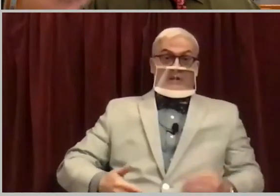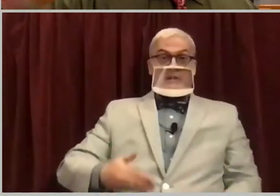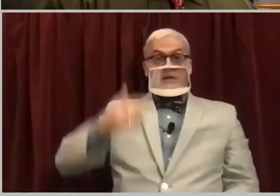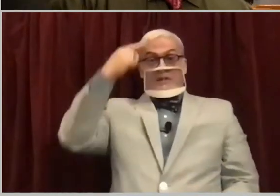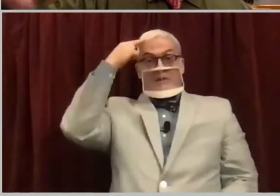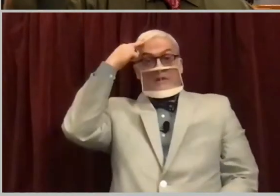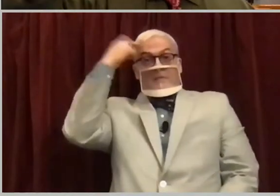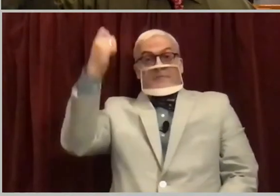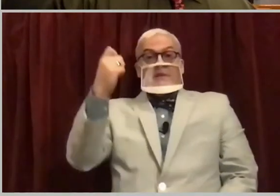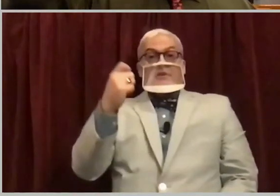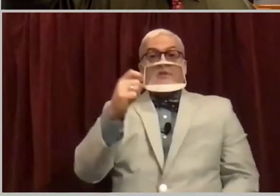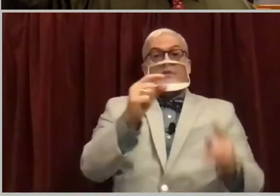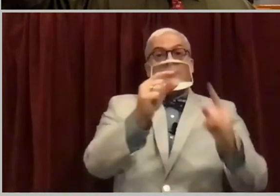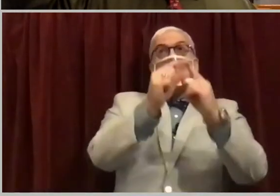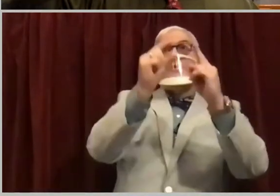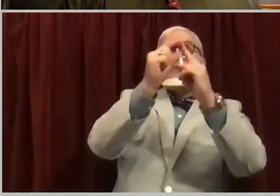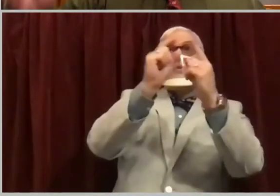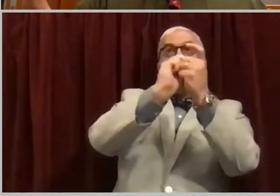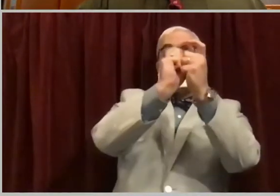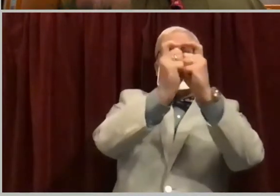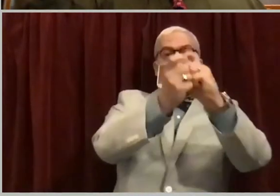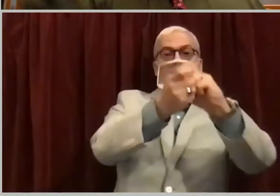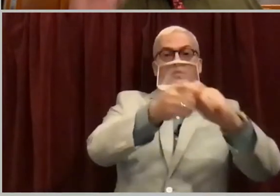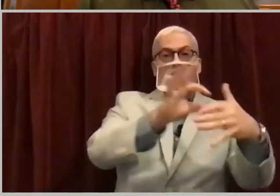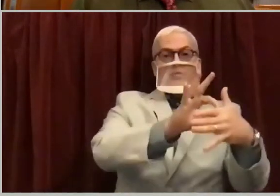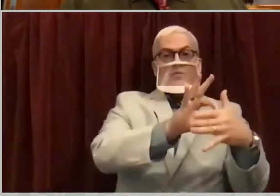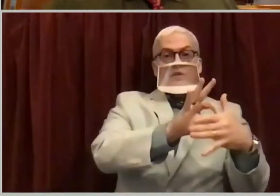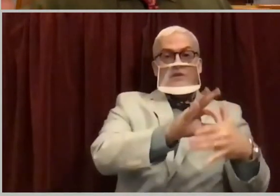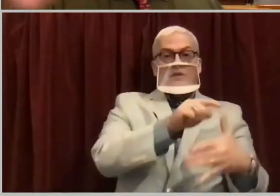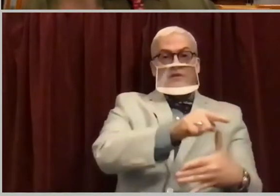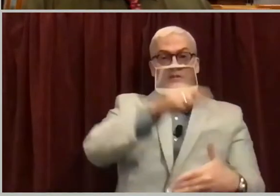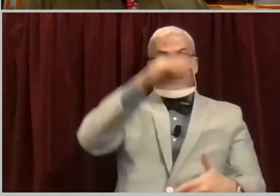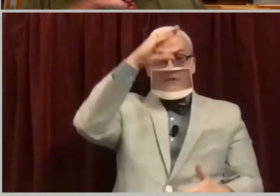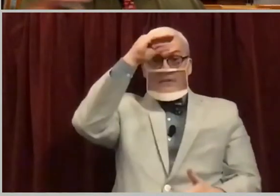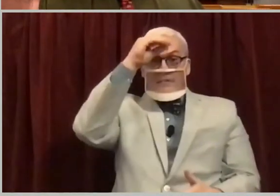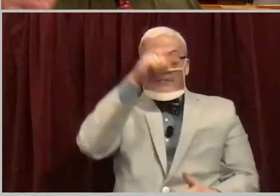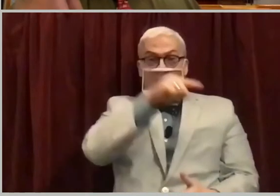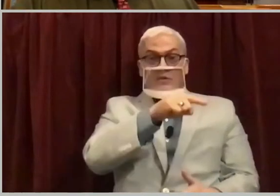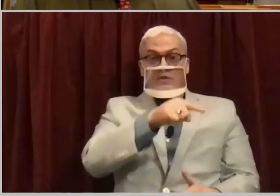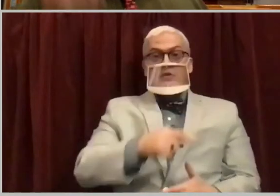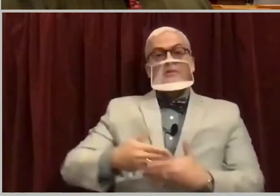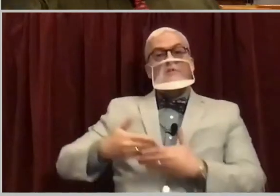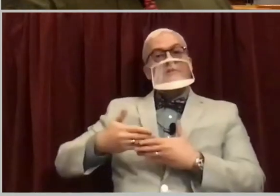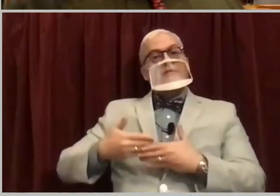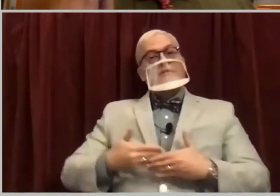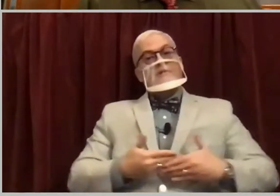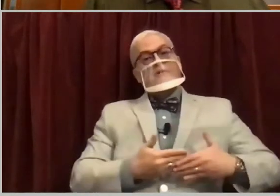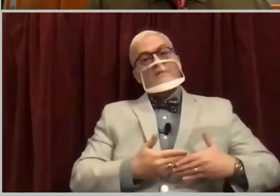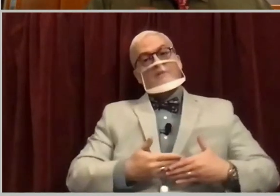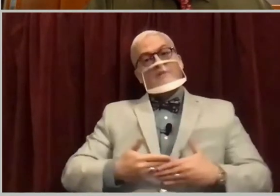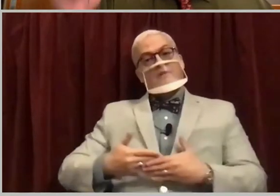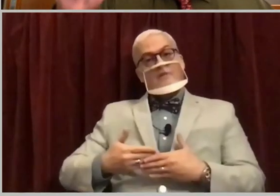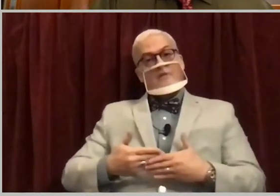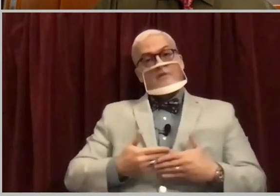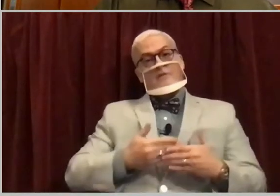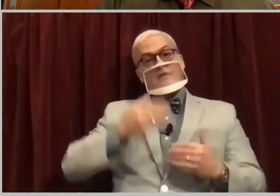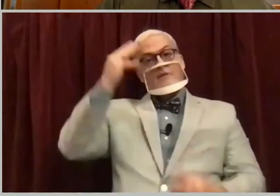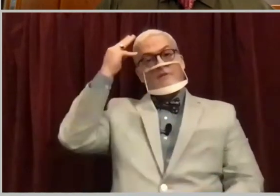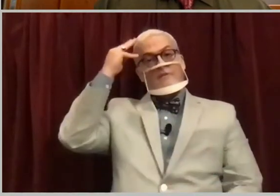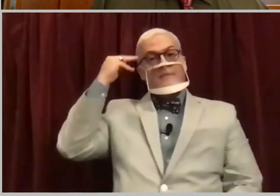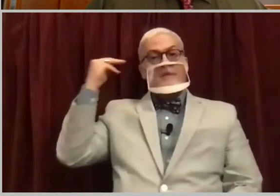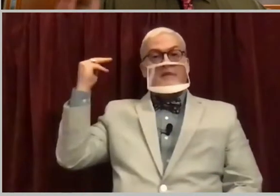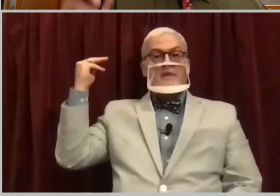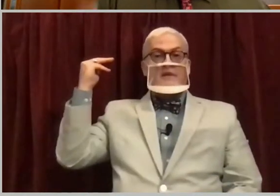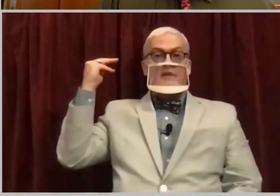Hail, hail, the Word made flesh, the babe, the Son